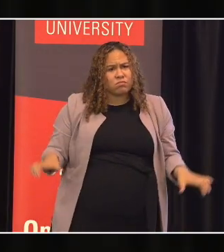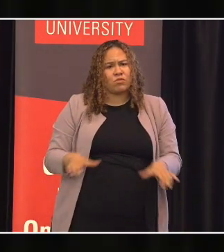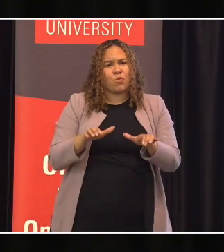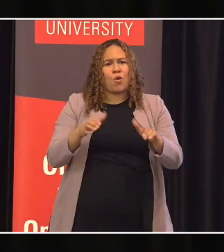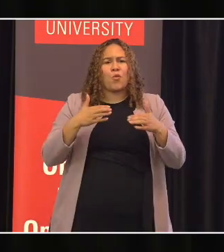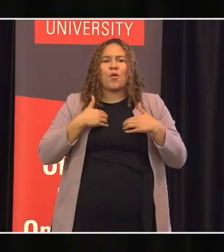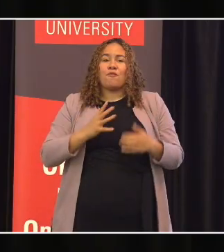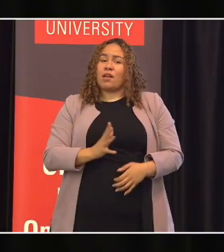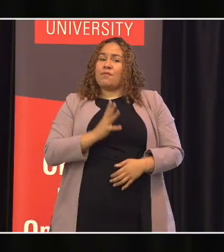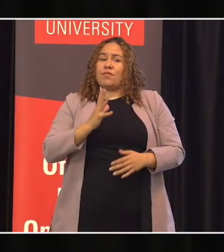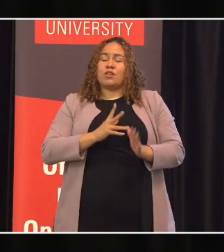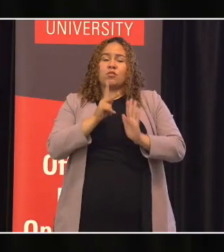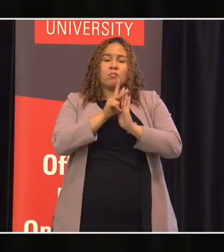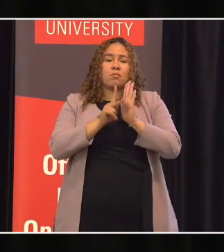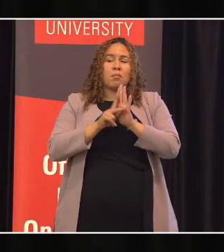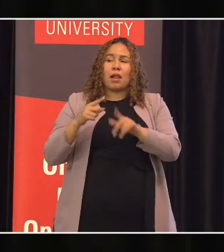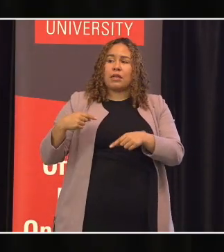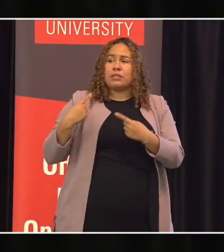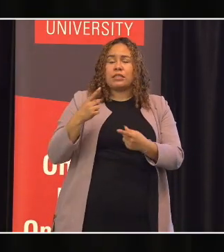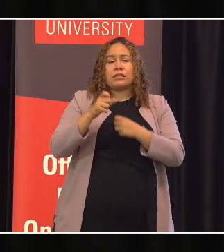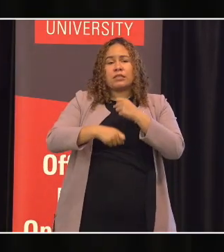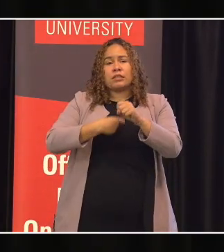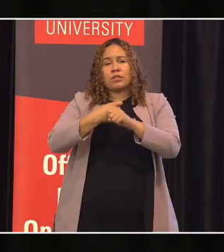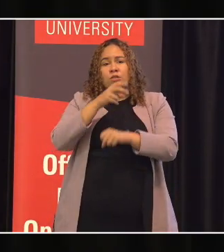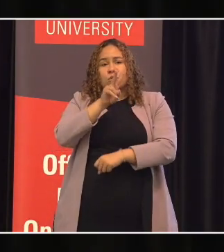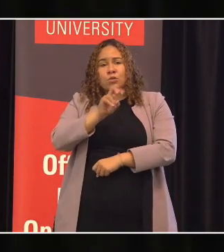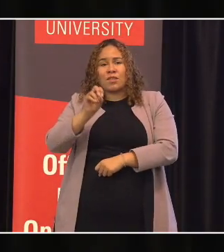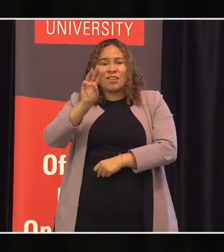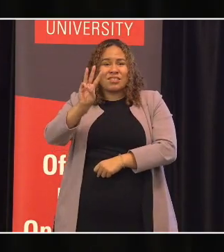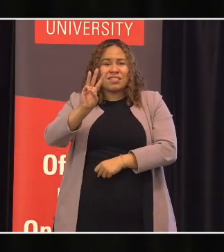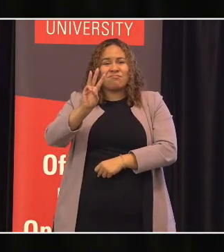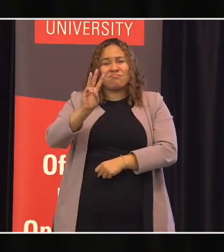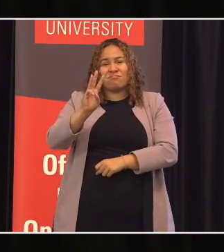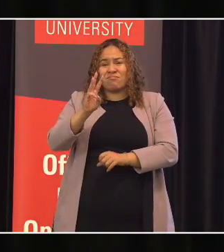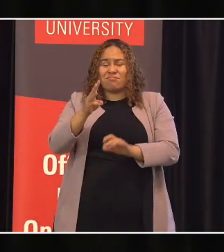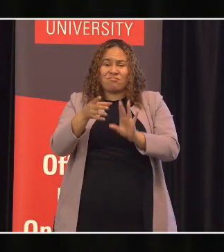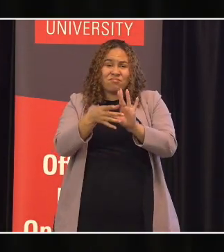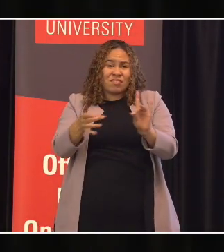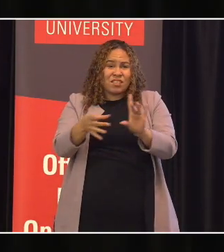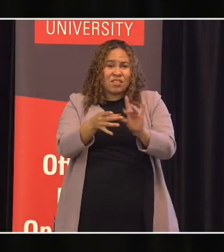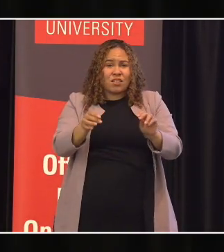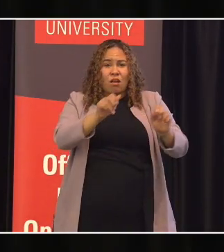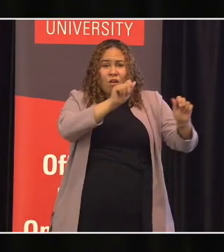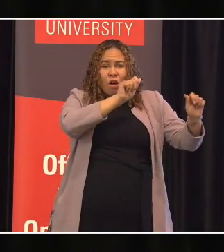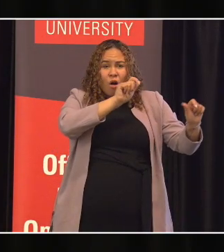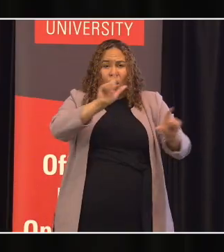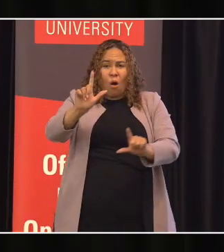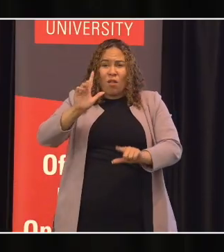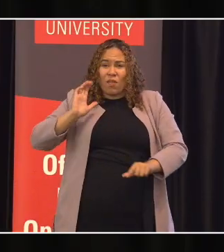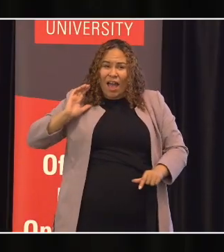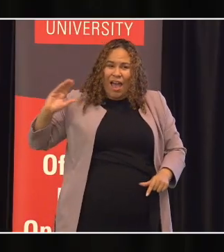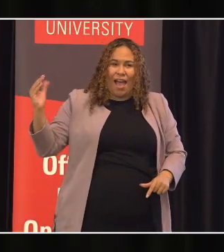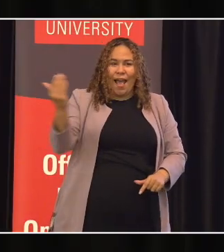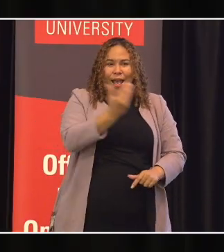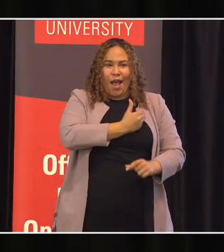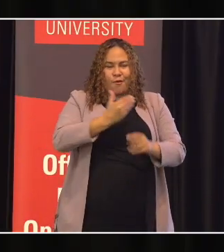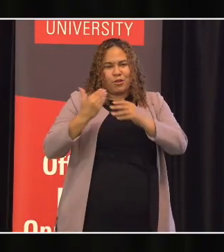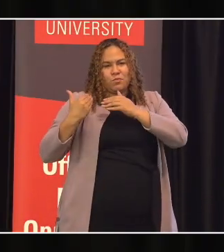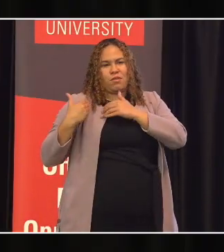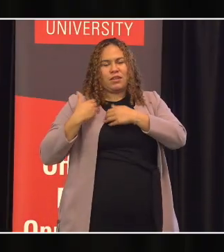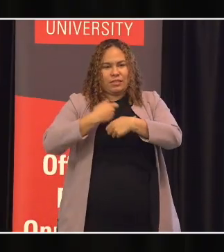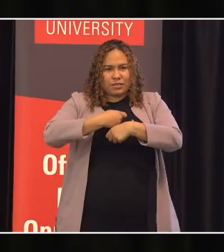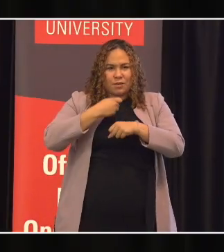official policy since 2006 that pretty much states it's all our responsibility to